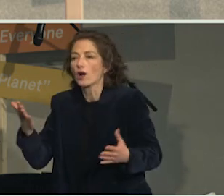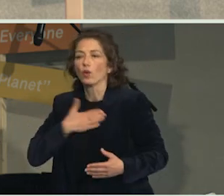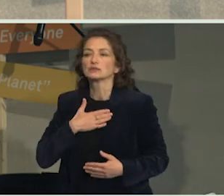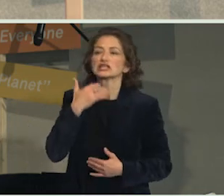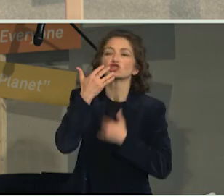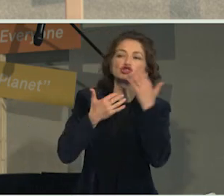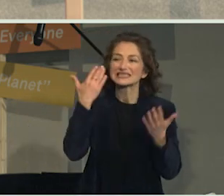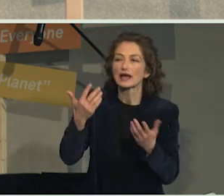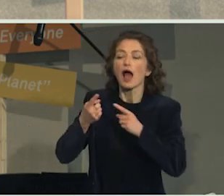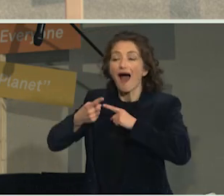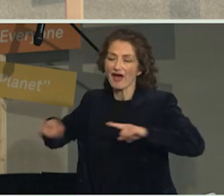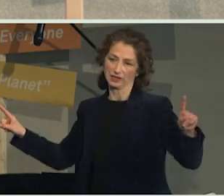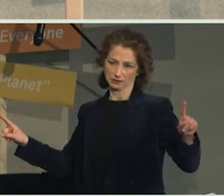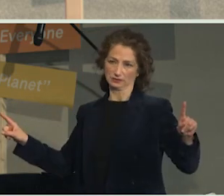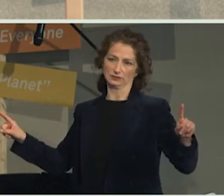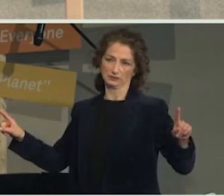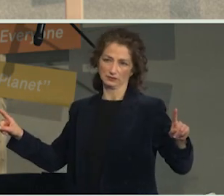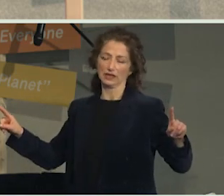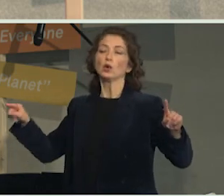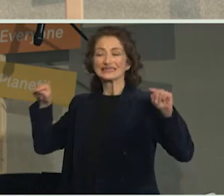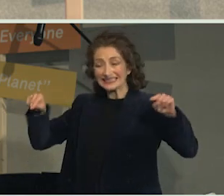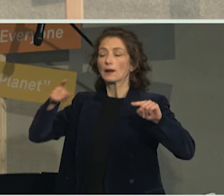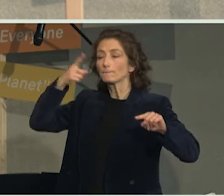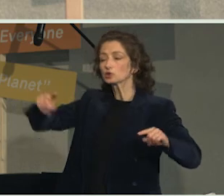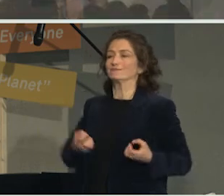our stories. So,